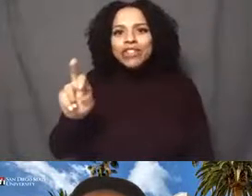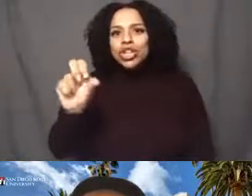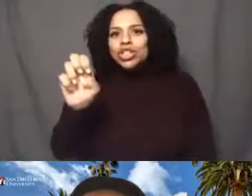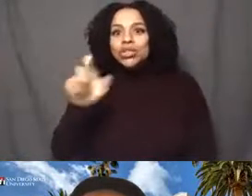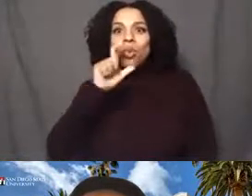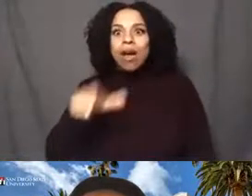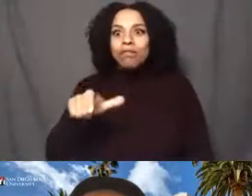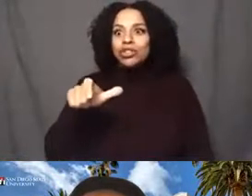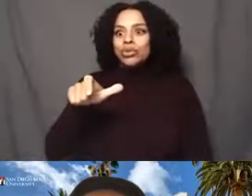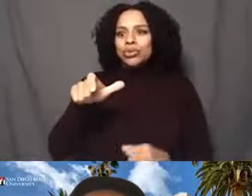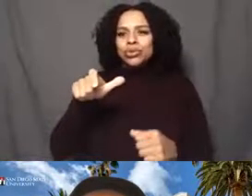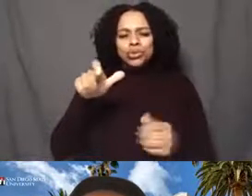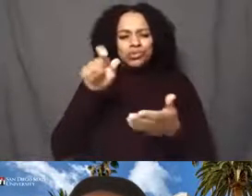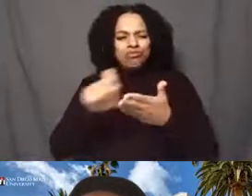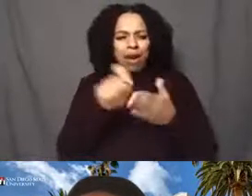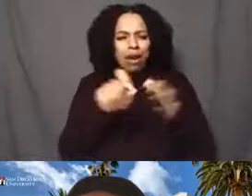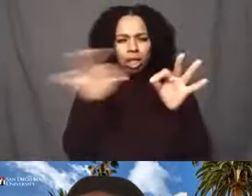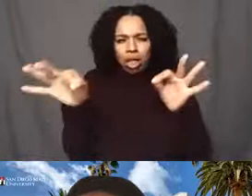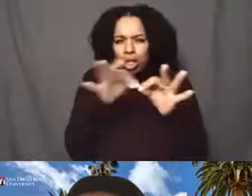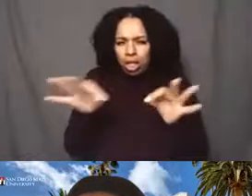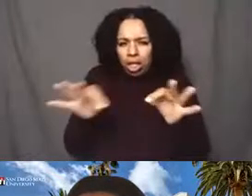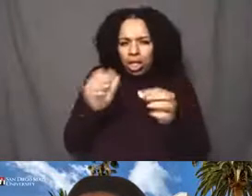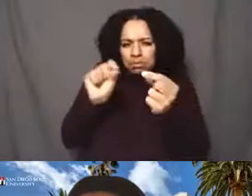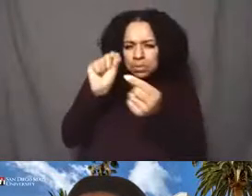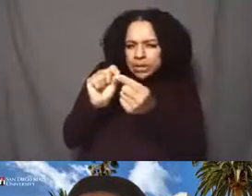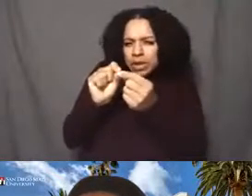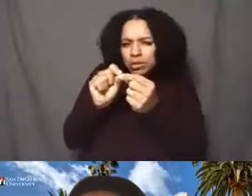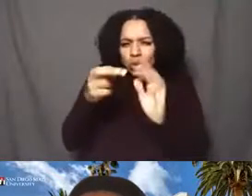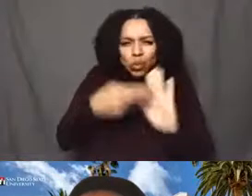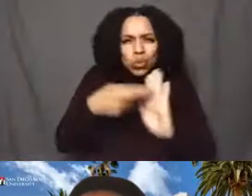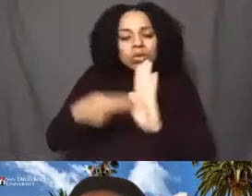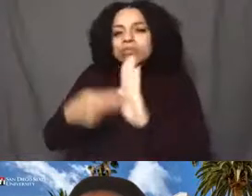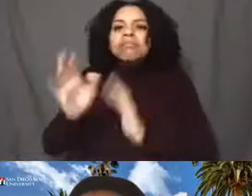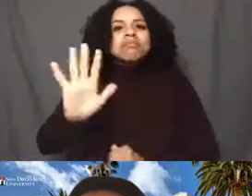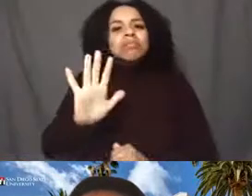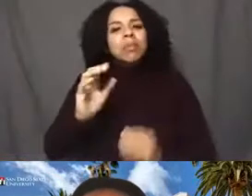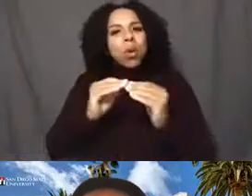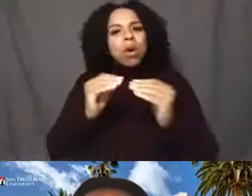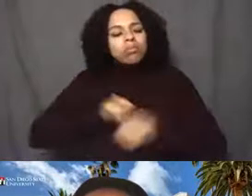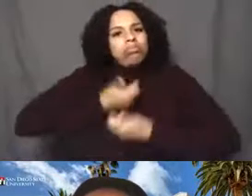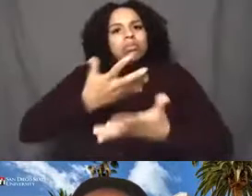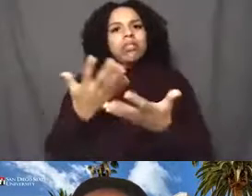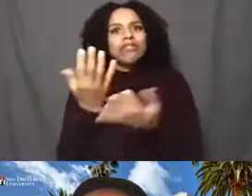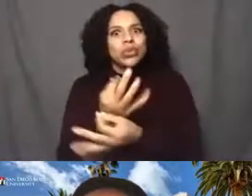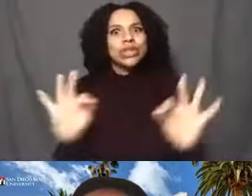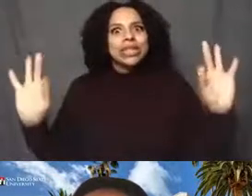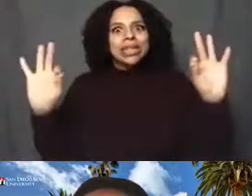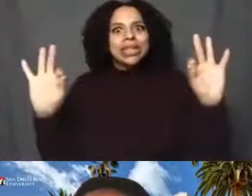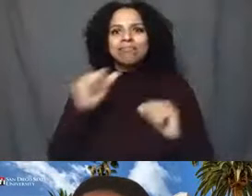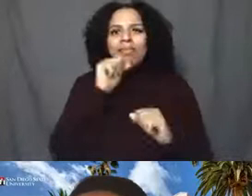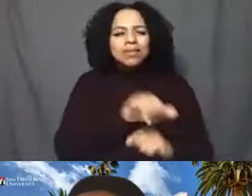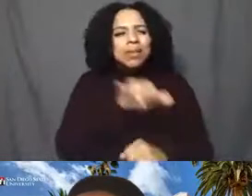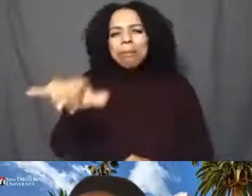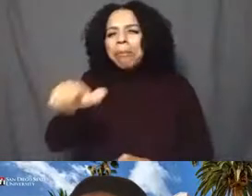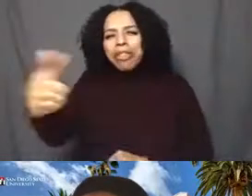in pentameter or anything like that. So to really get to be honest in ways that other forms don't really allow for. So, you know, when I